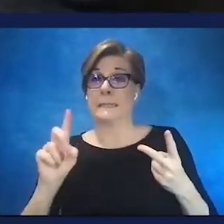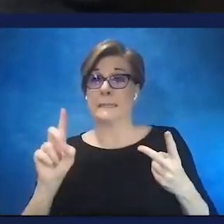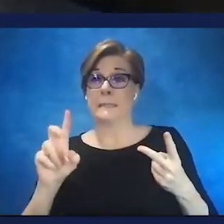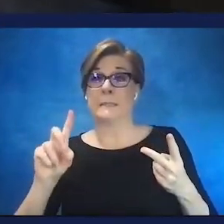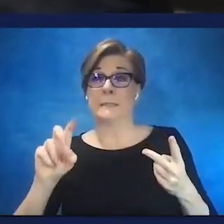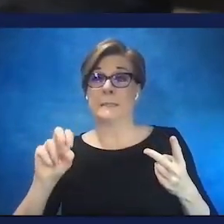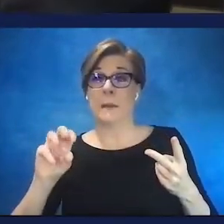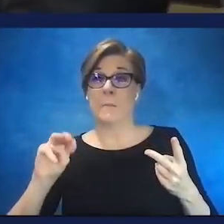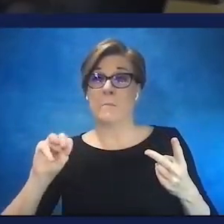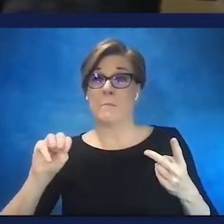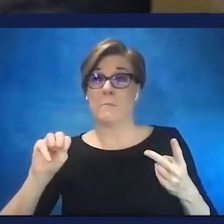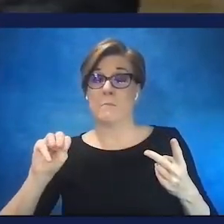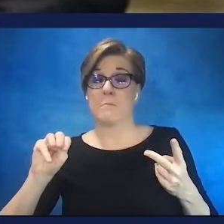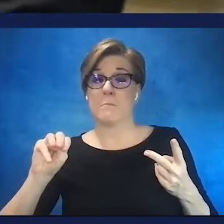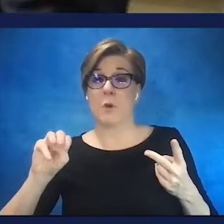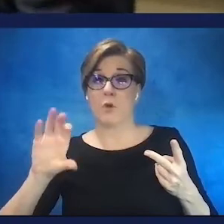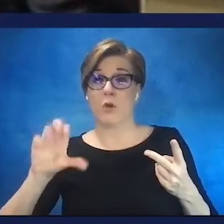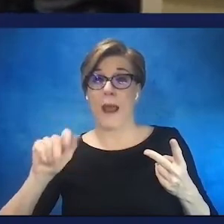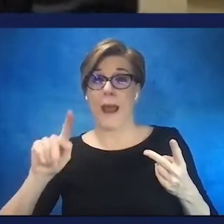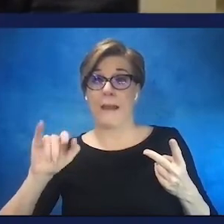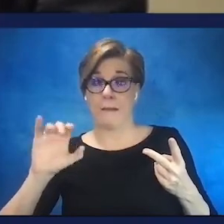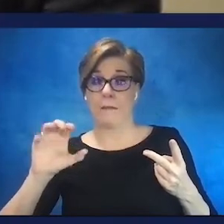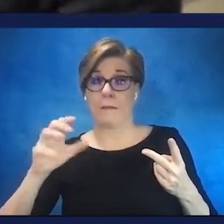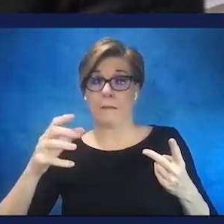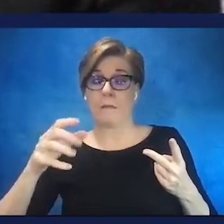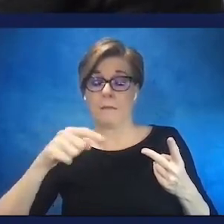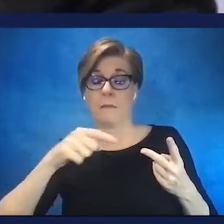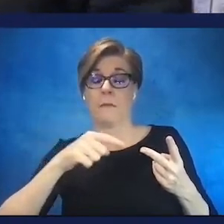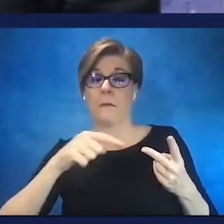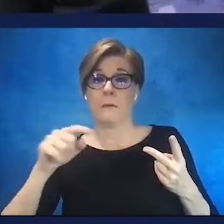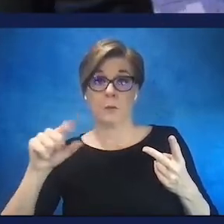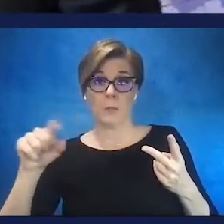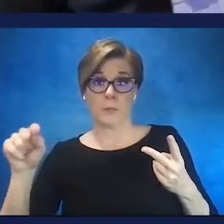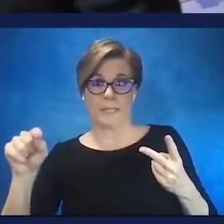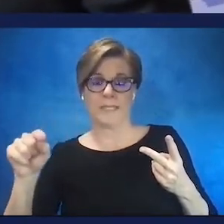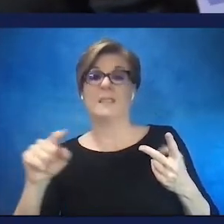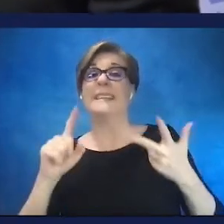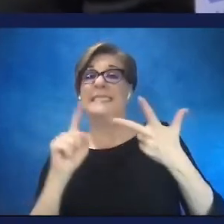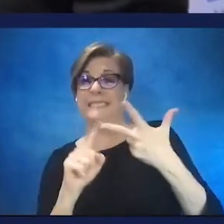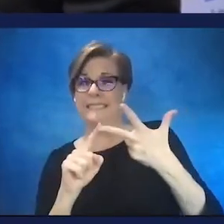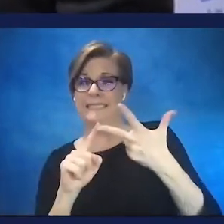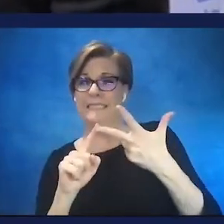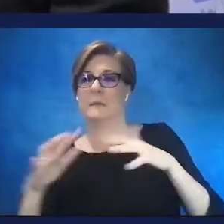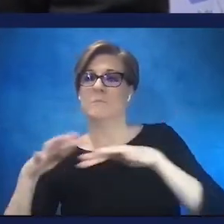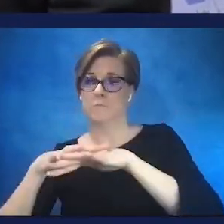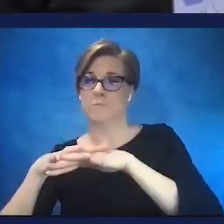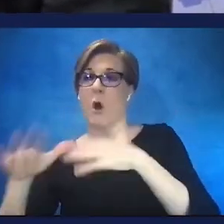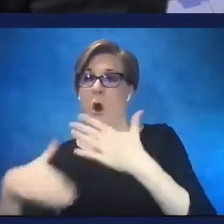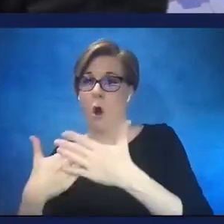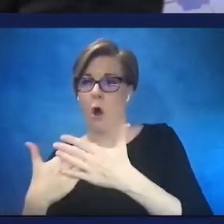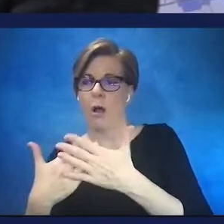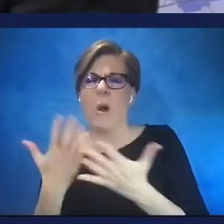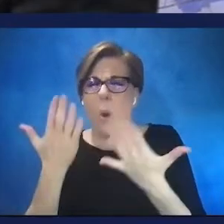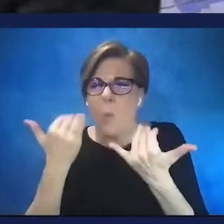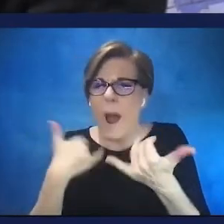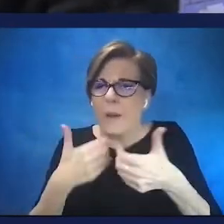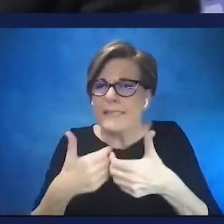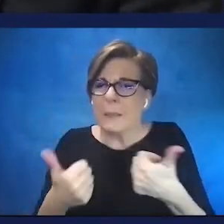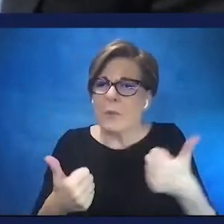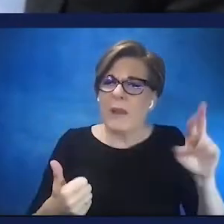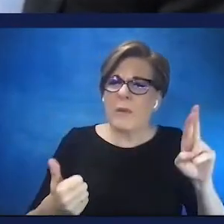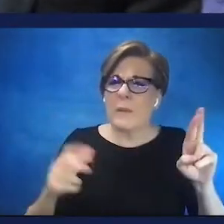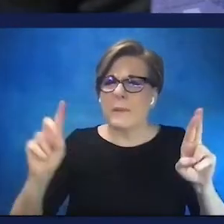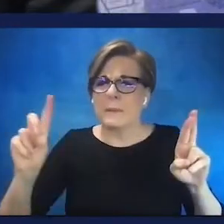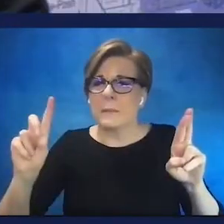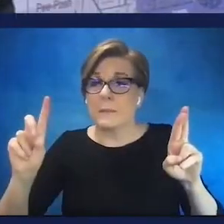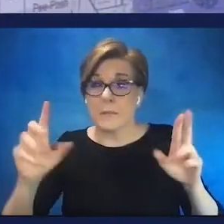then the combined, all voters. So one of the questions we get, why do we have one for just party specific? And the reason we do that is because